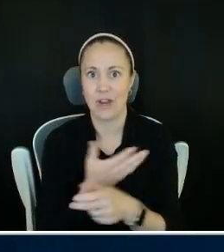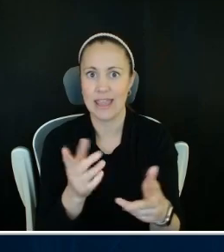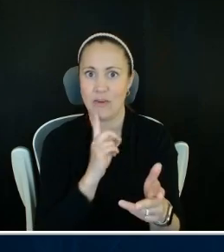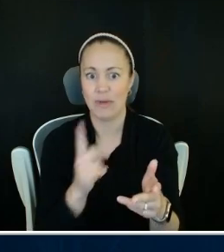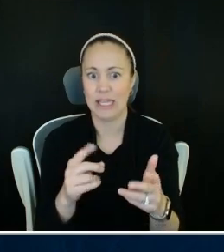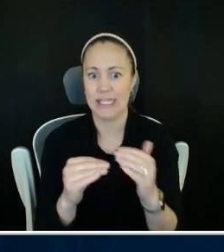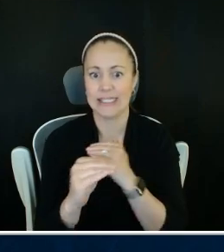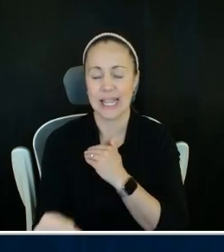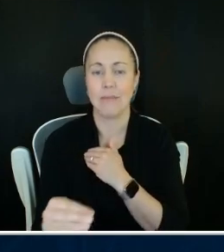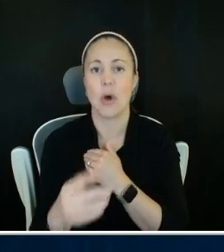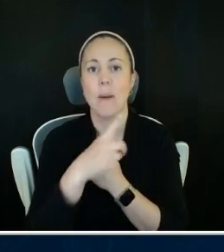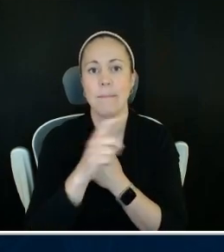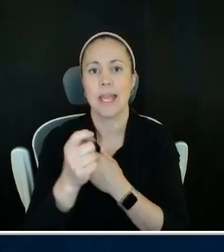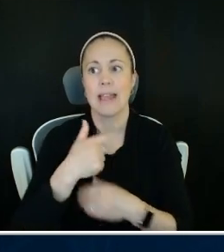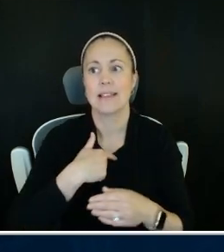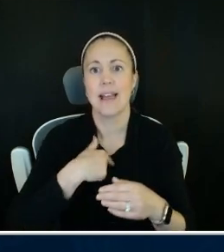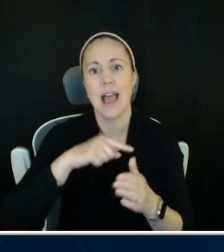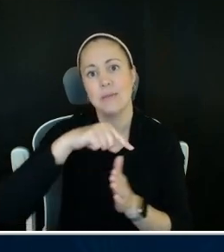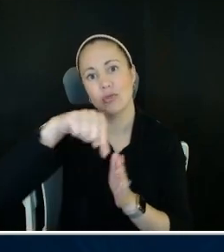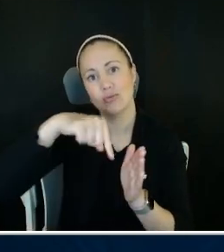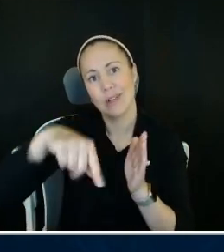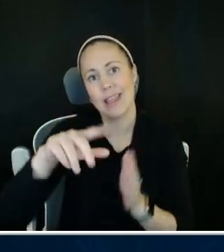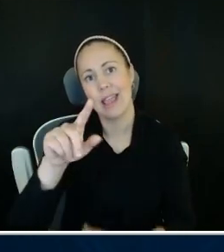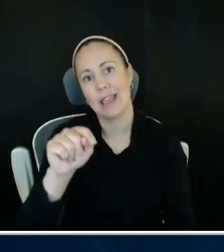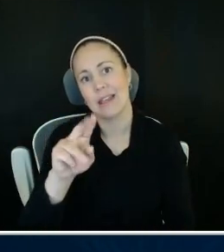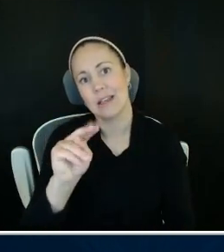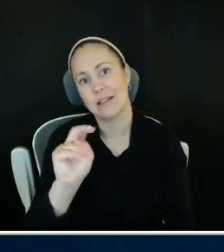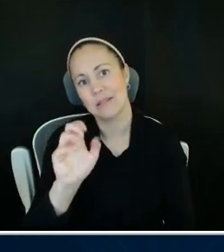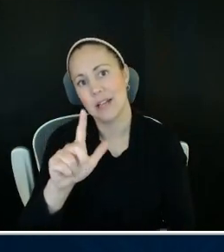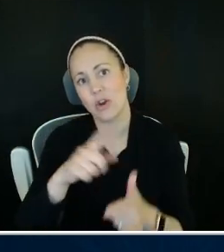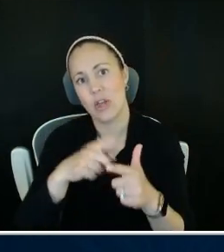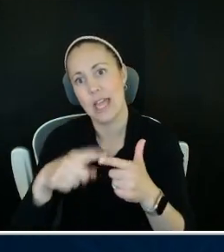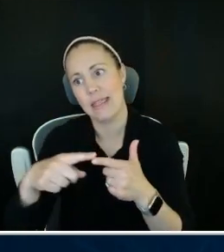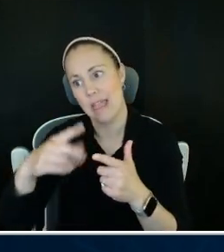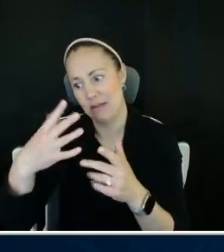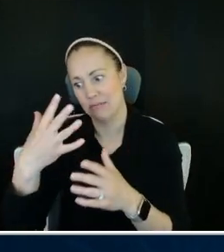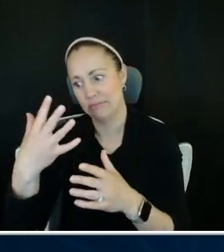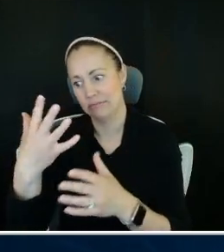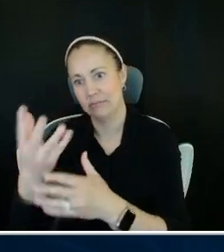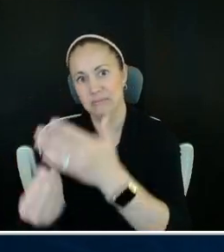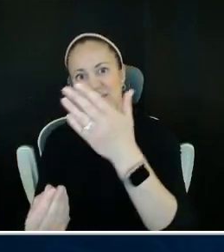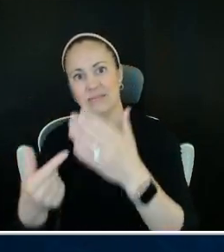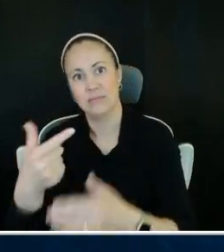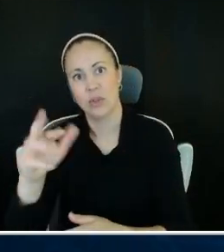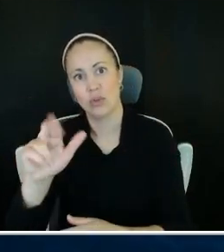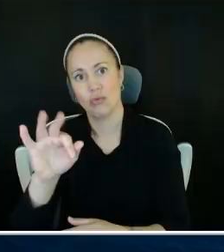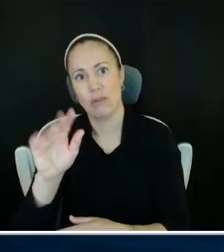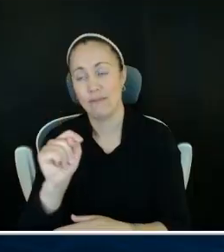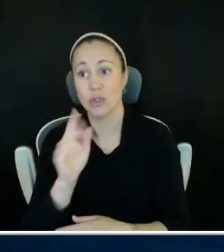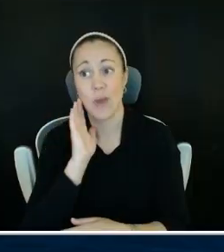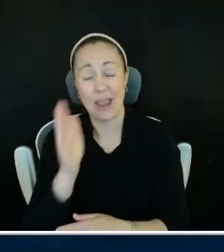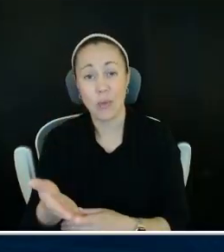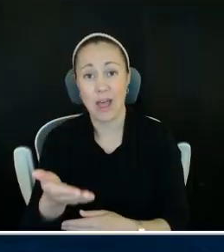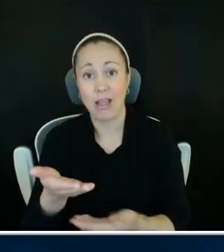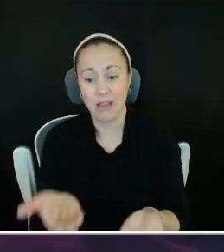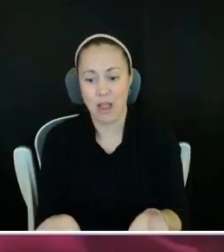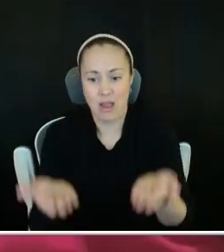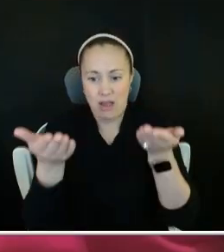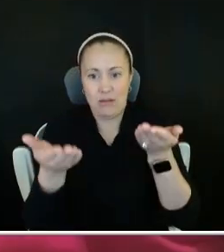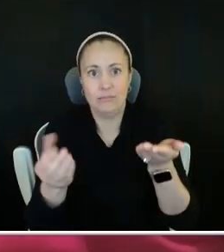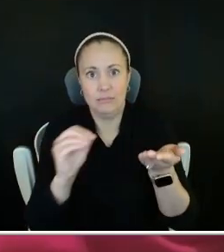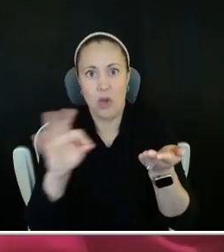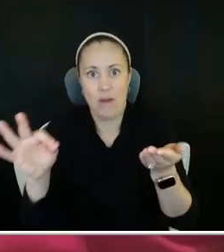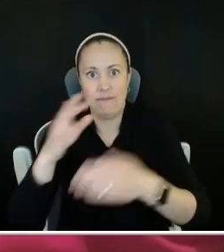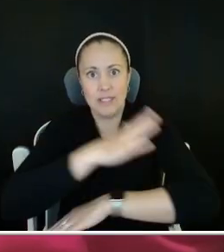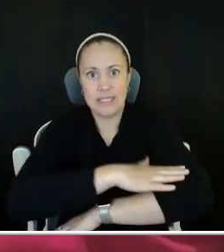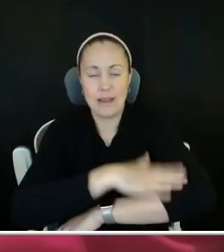putting the graft into the tunnel. And I basically take it and lift the arm off the table just to make sure that graft